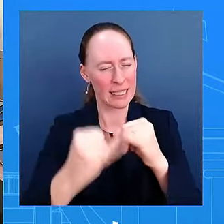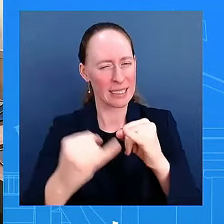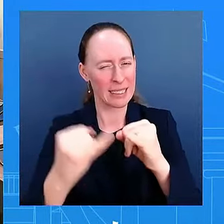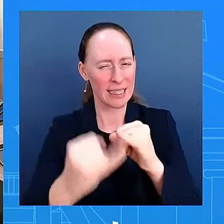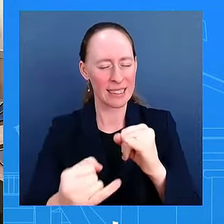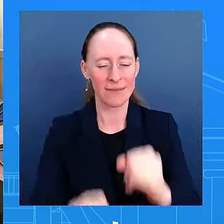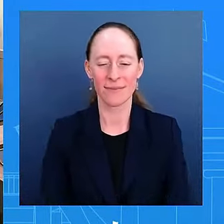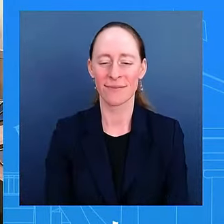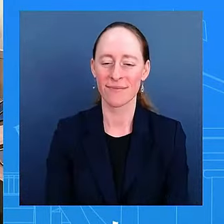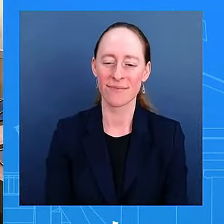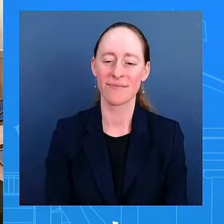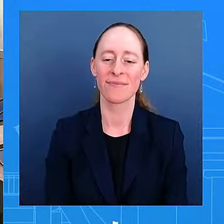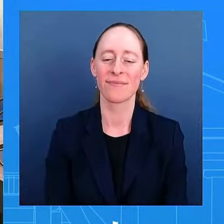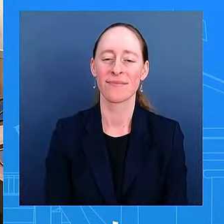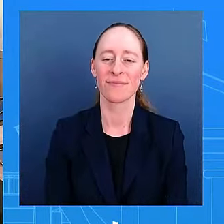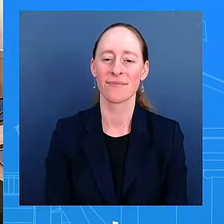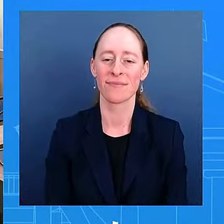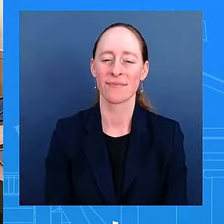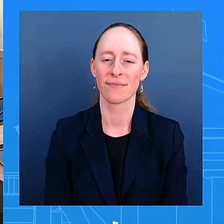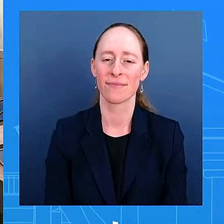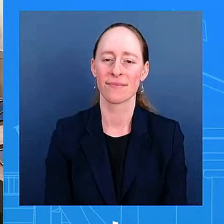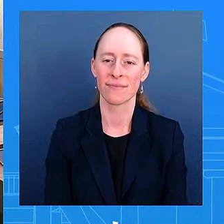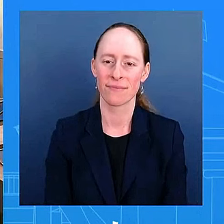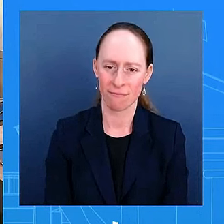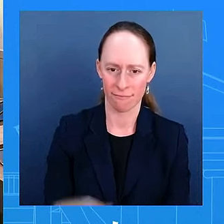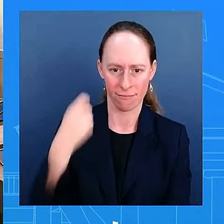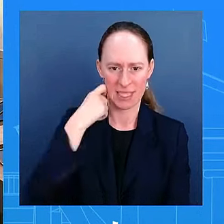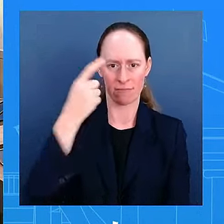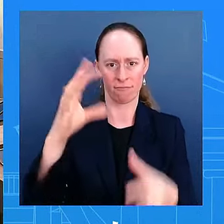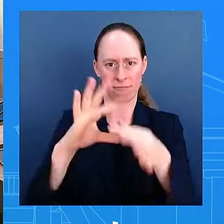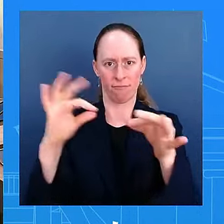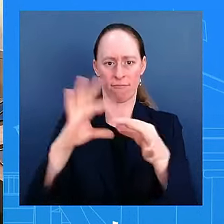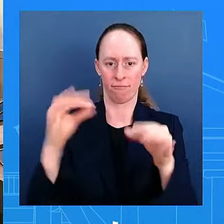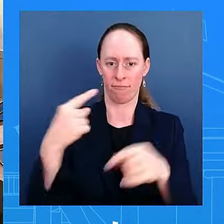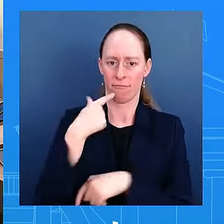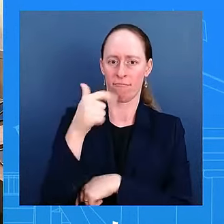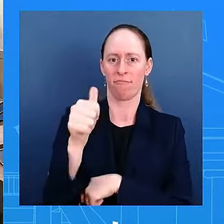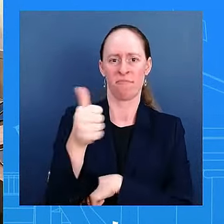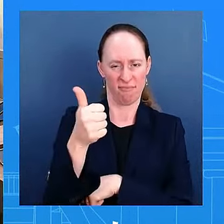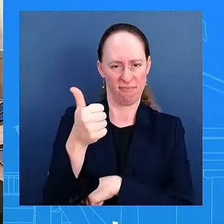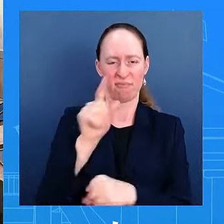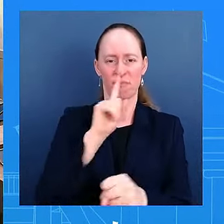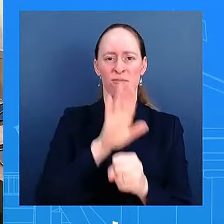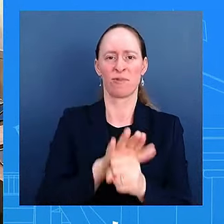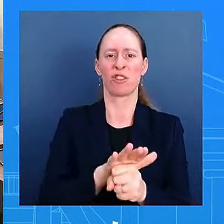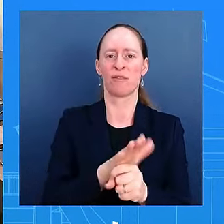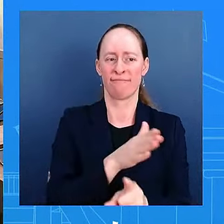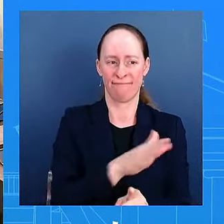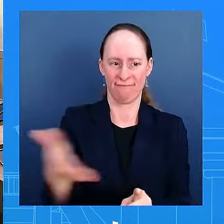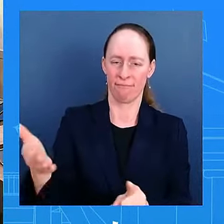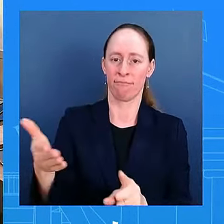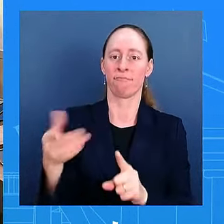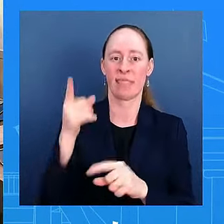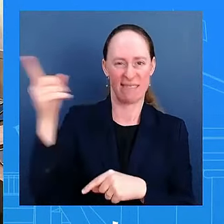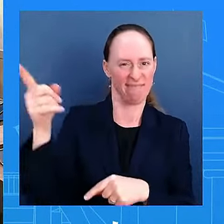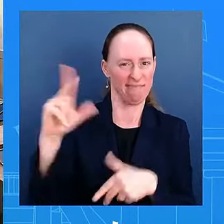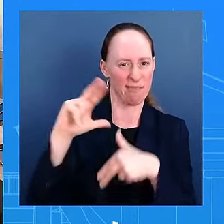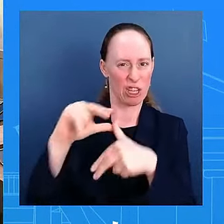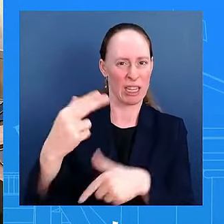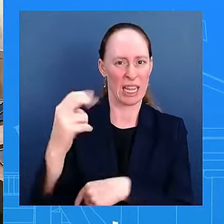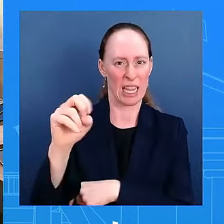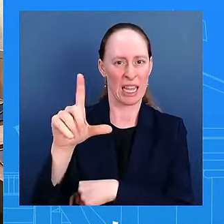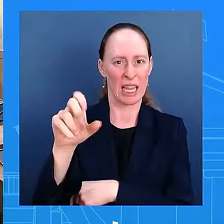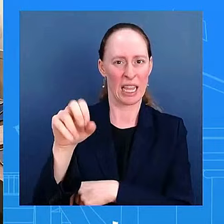least 10 people killed in relation to Milton. Is that, were those tornado deaths? Can you give us a little bit more information about where that number came